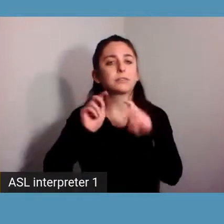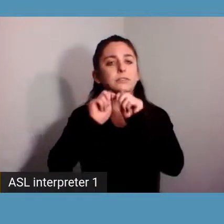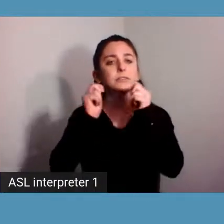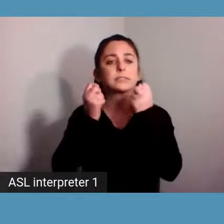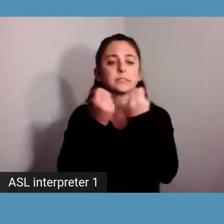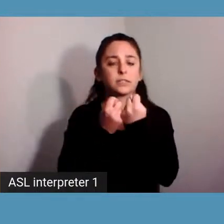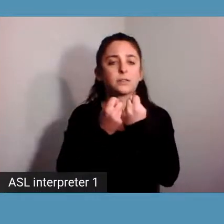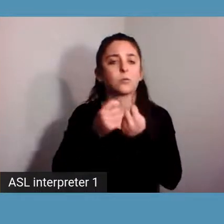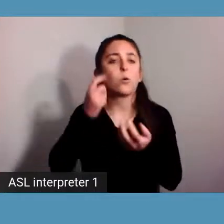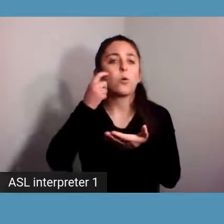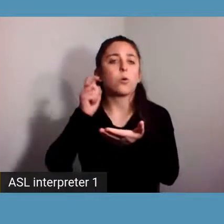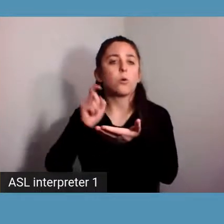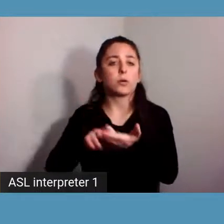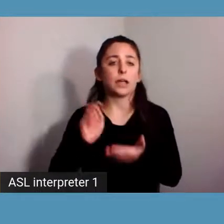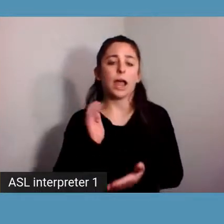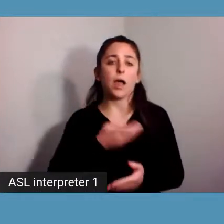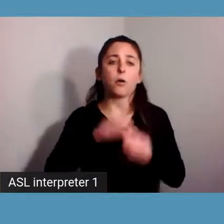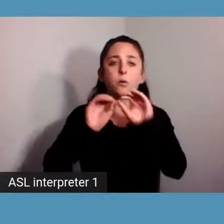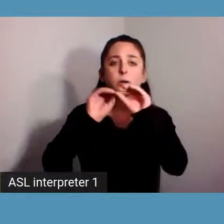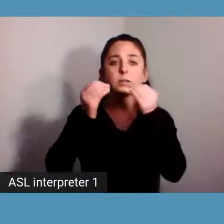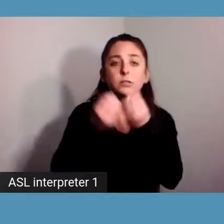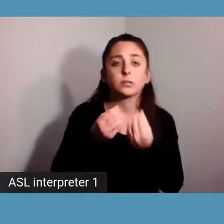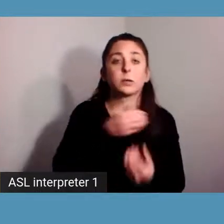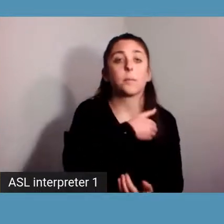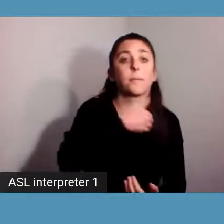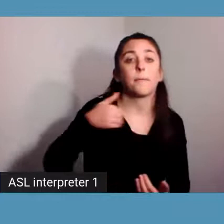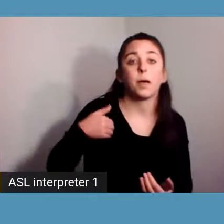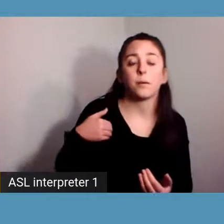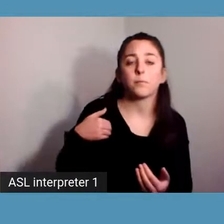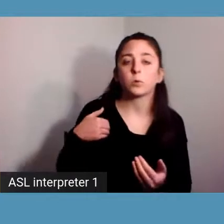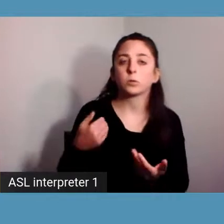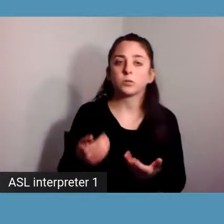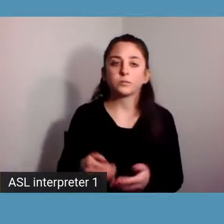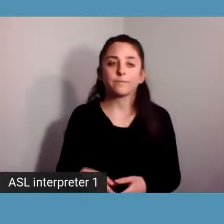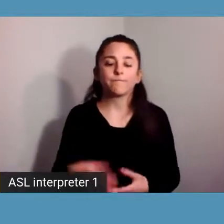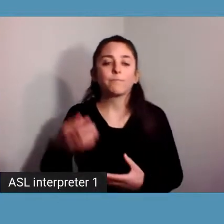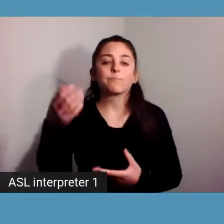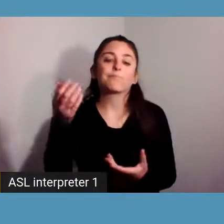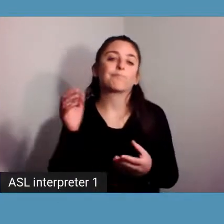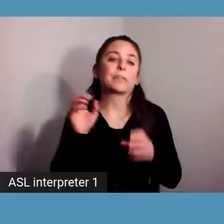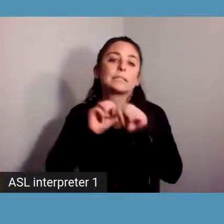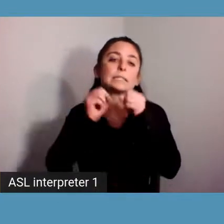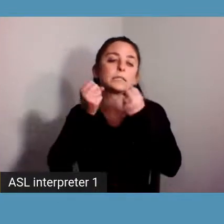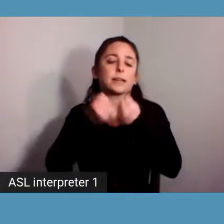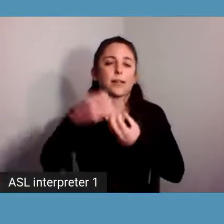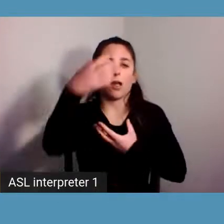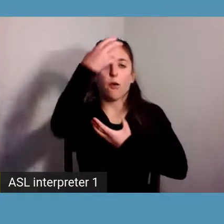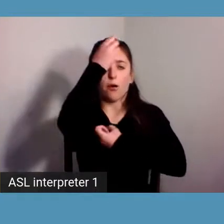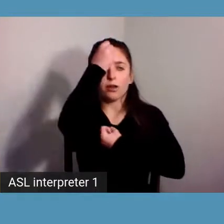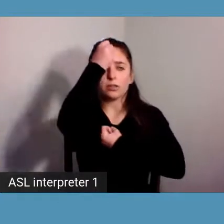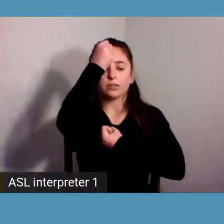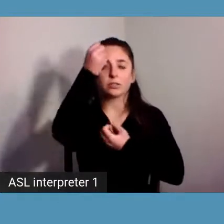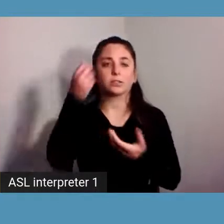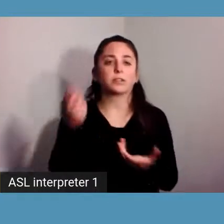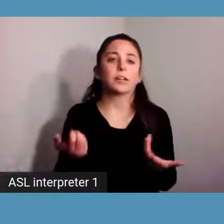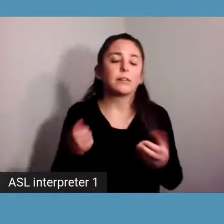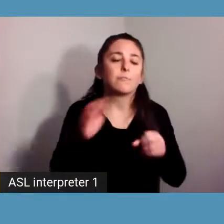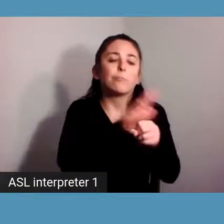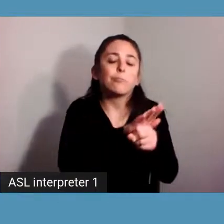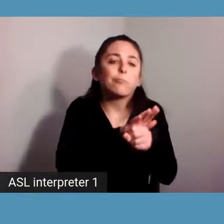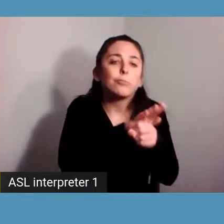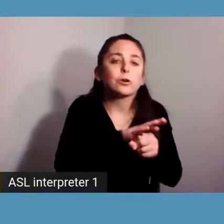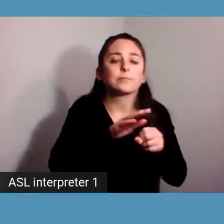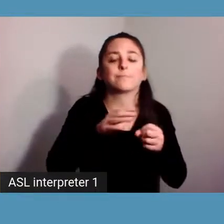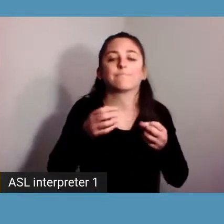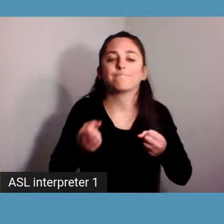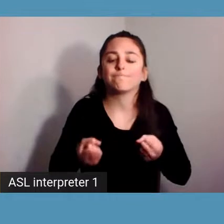our organizations and those of our members were founded within a colonizing society that perpetuated the exclusions and erasures of many Native